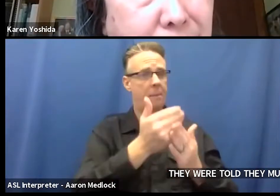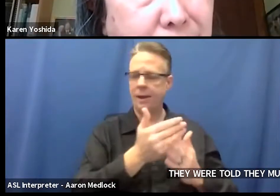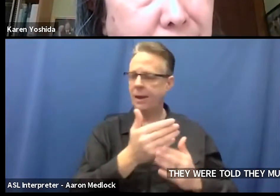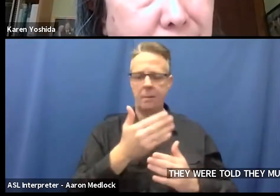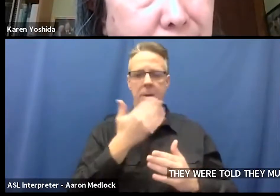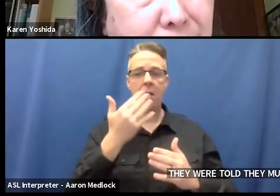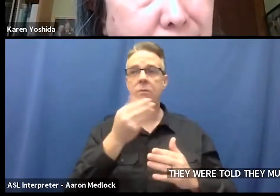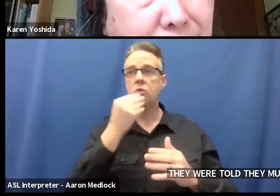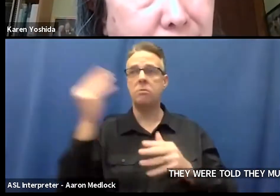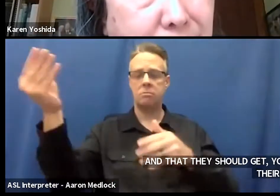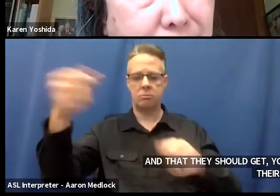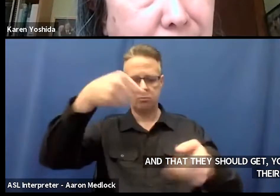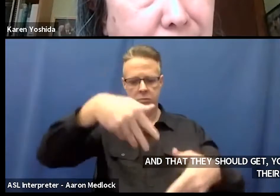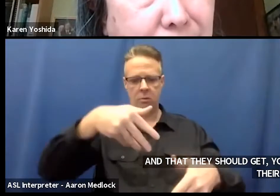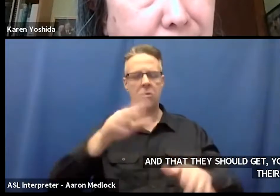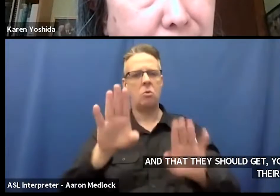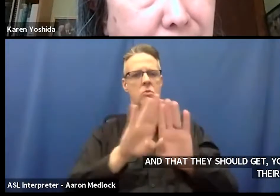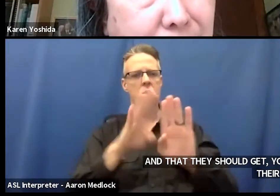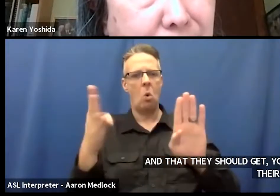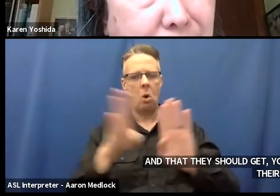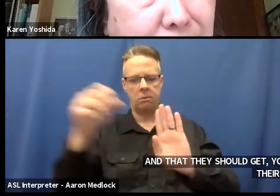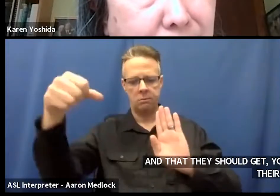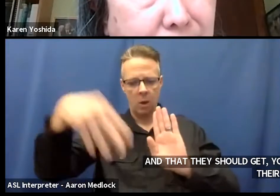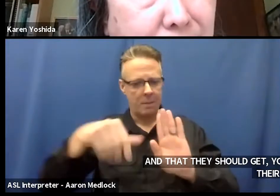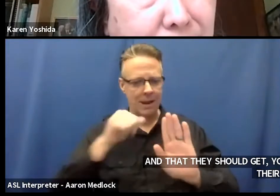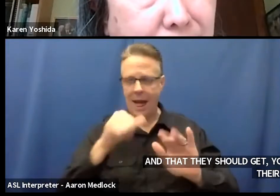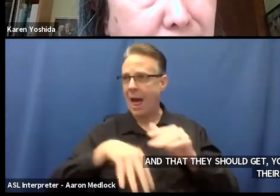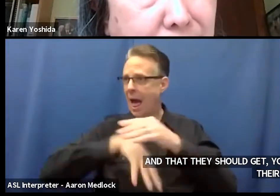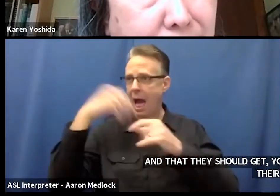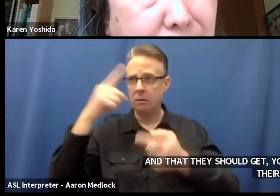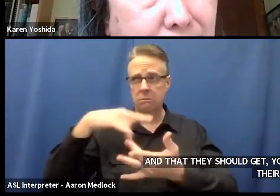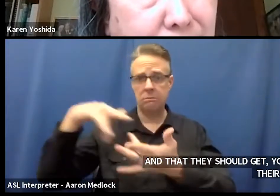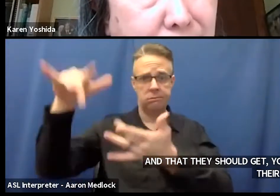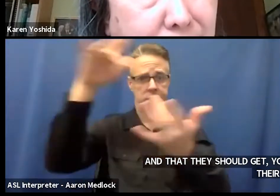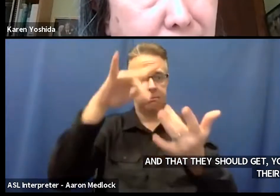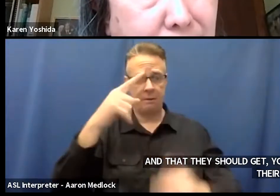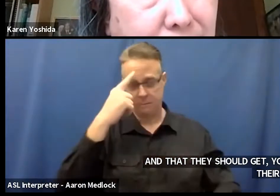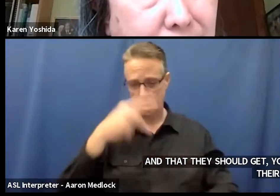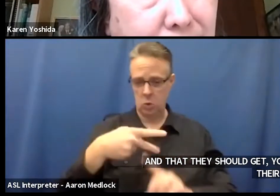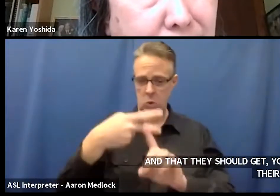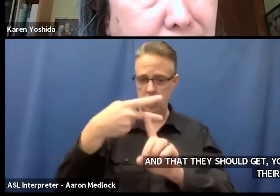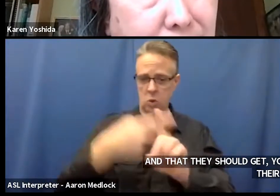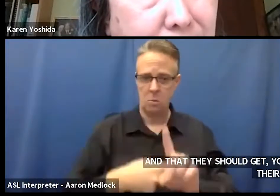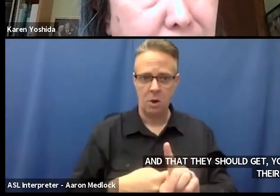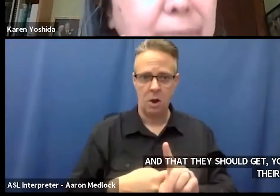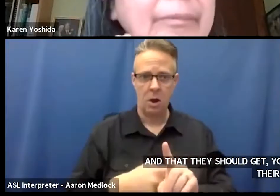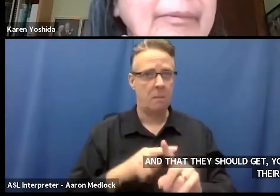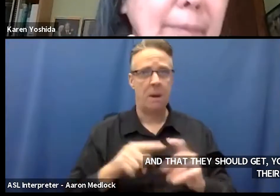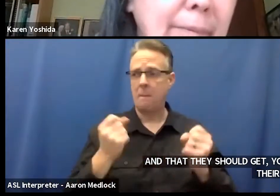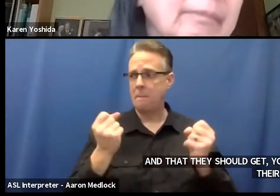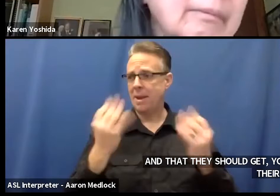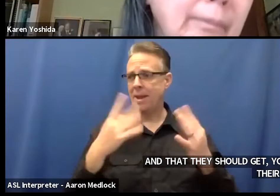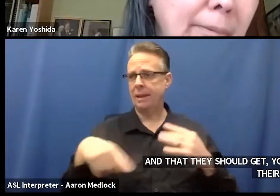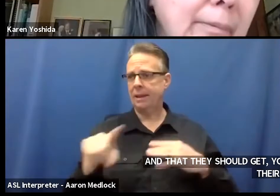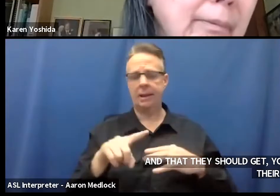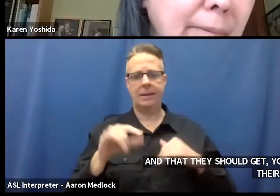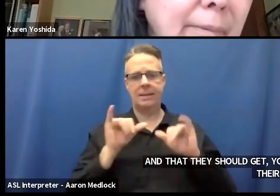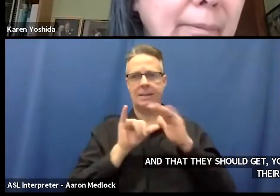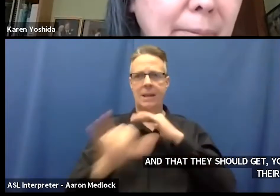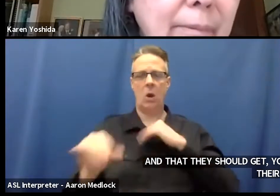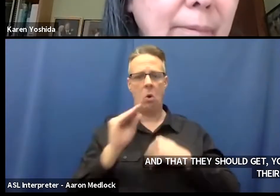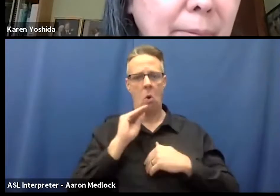house. And they were told to do this for 2 months, but many people have now been doing it for a year.